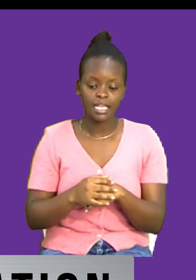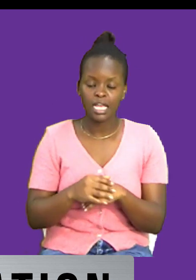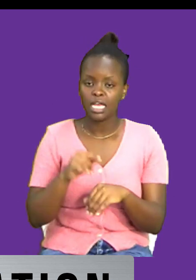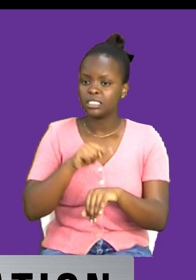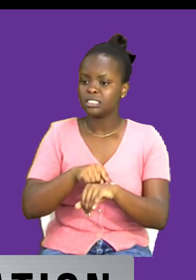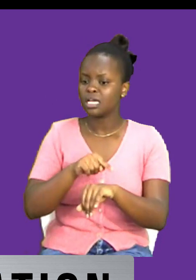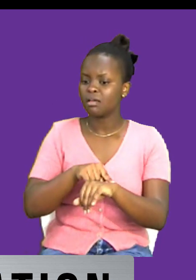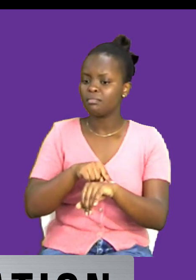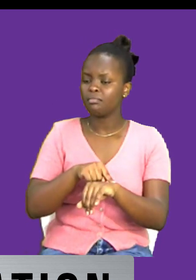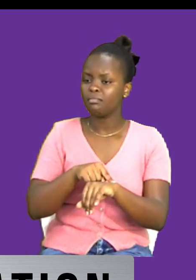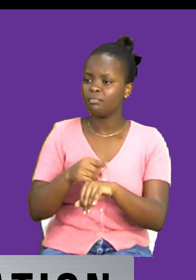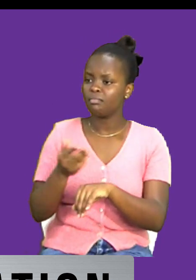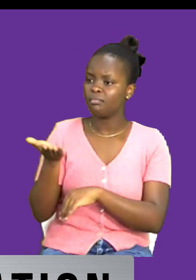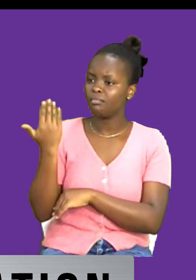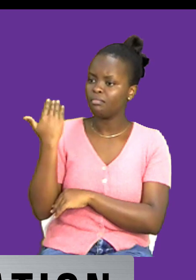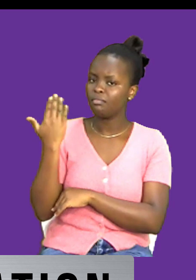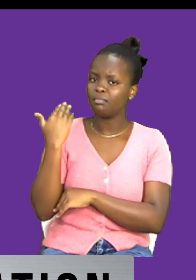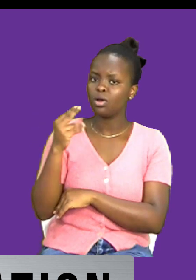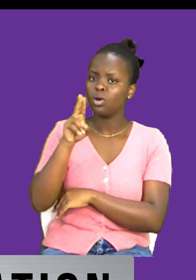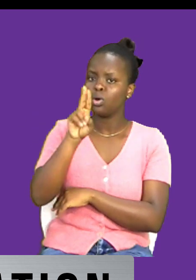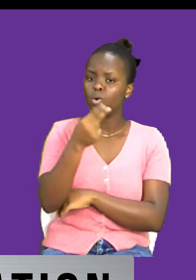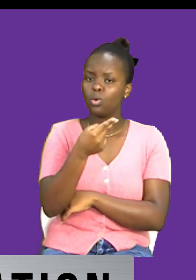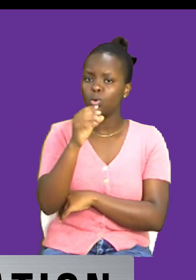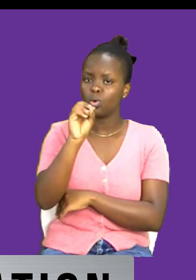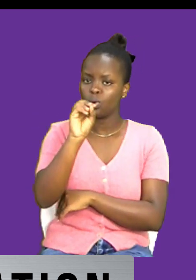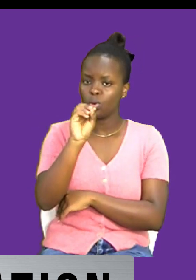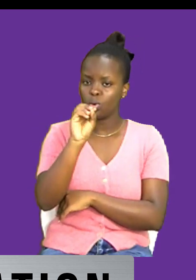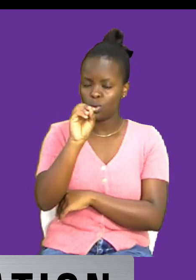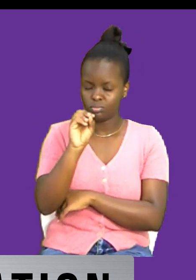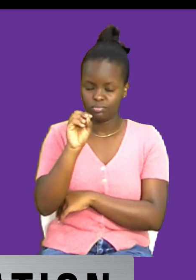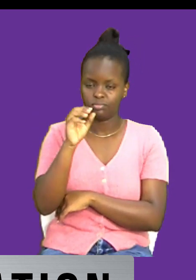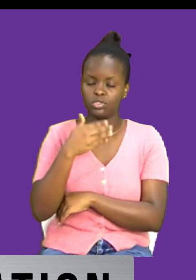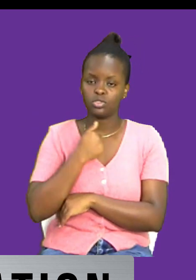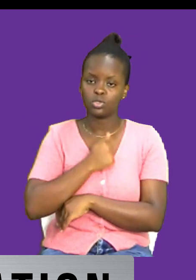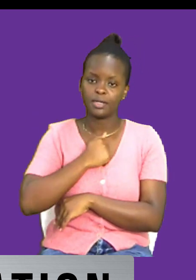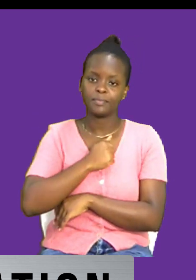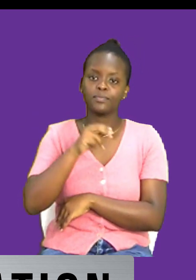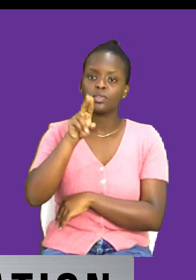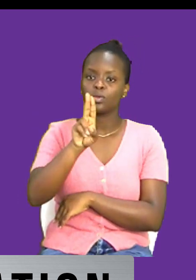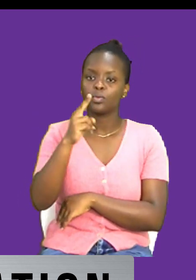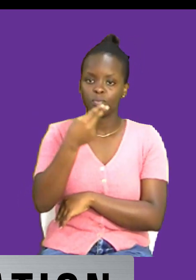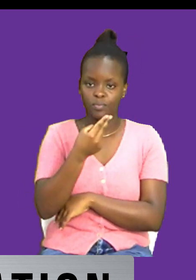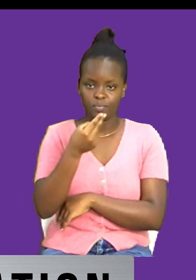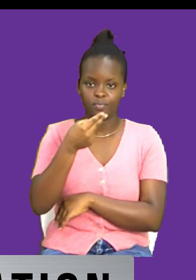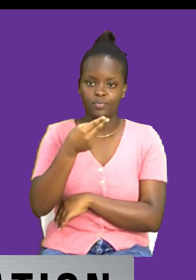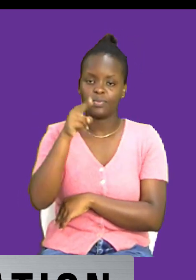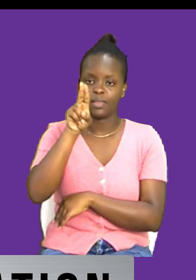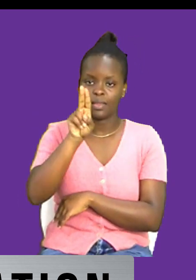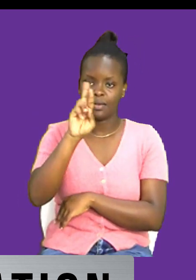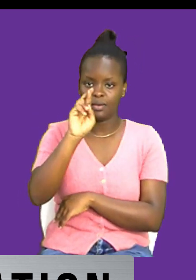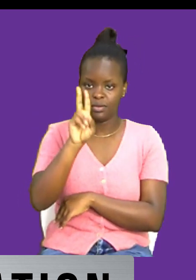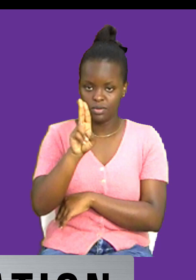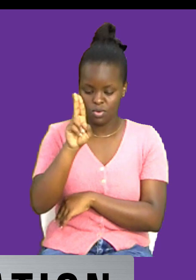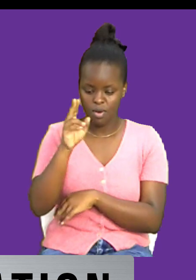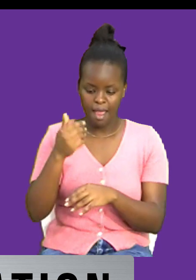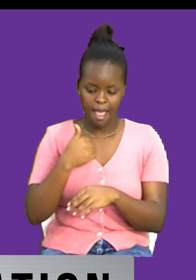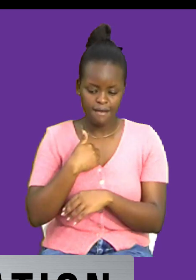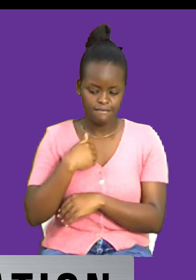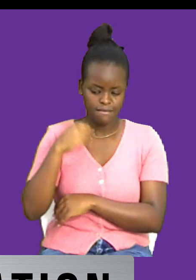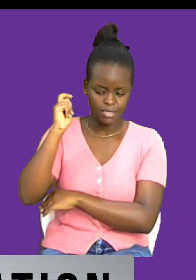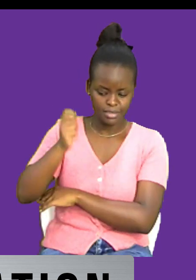president Uhuru Muigai Kenyatta's term, there were some judges who were to be approved or